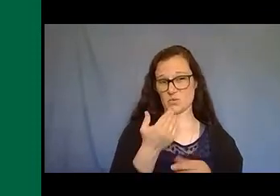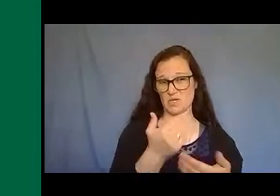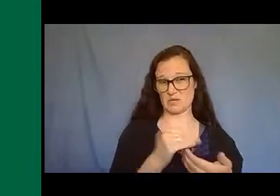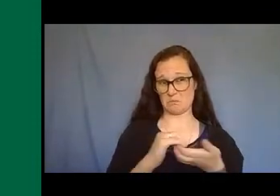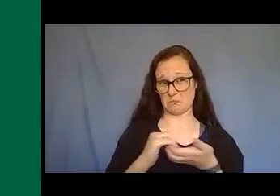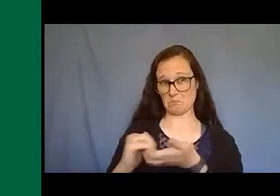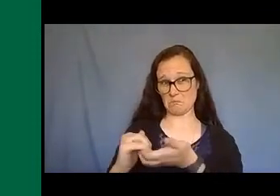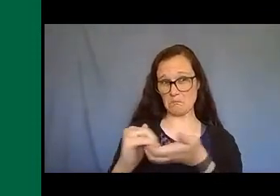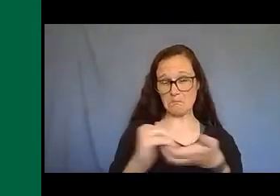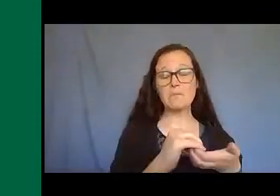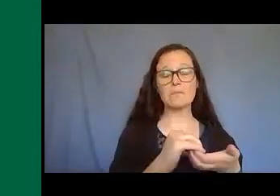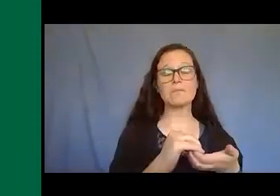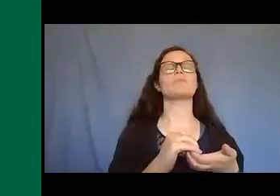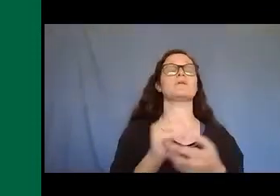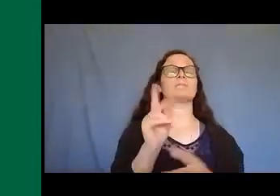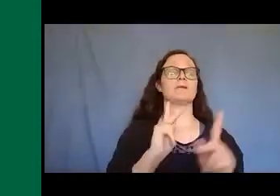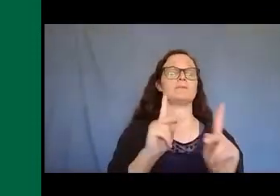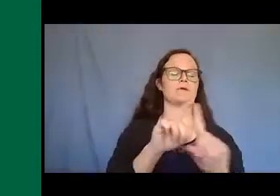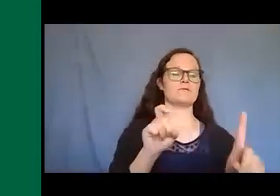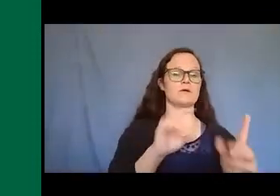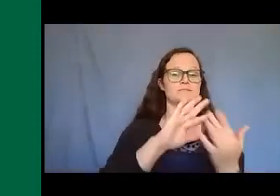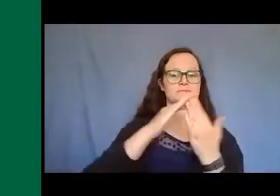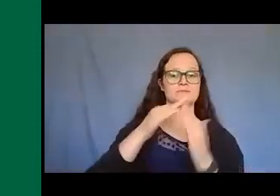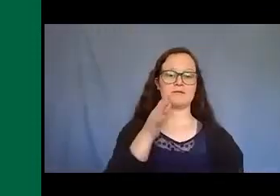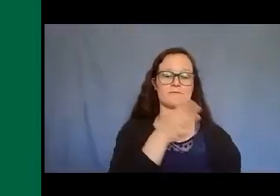folks from the city of Farmington and the city of Aztec.